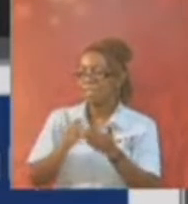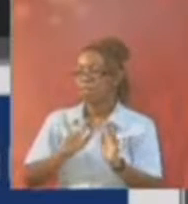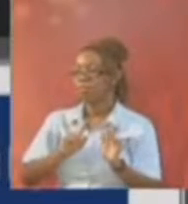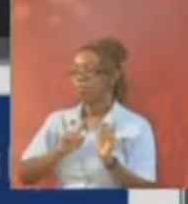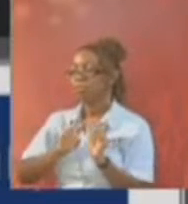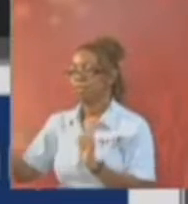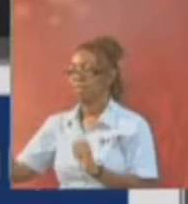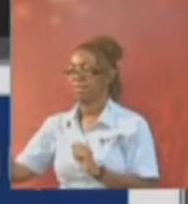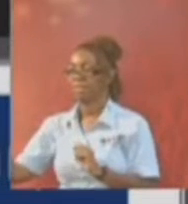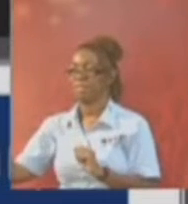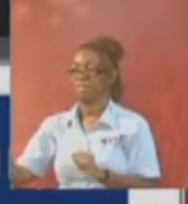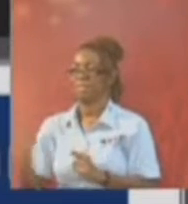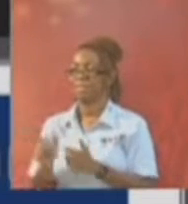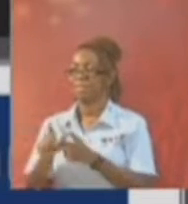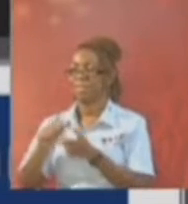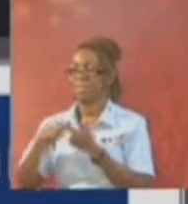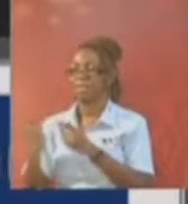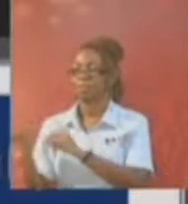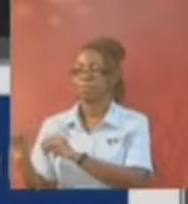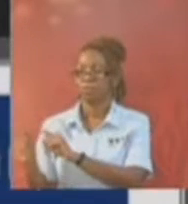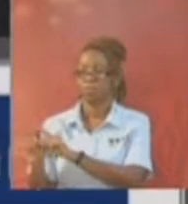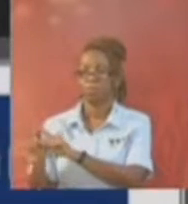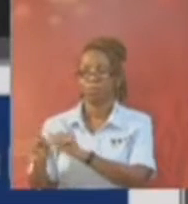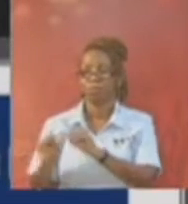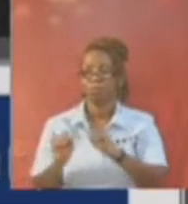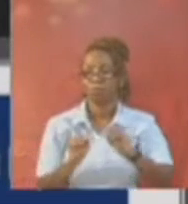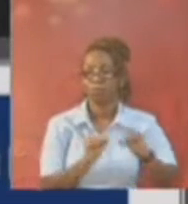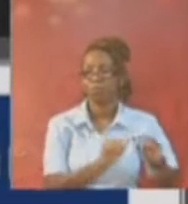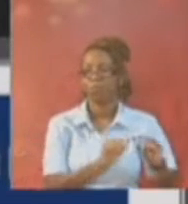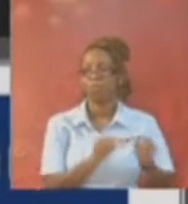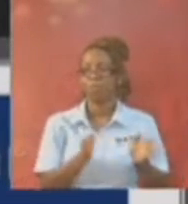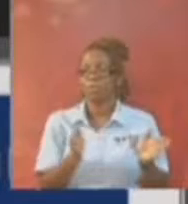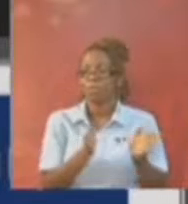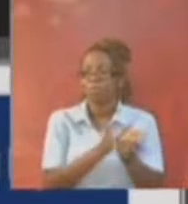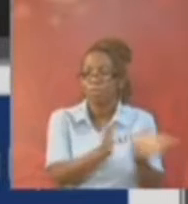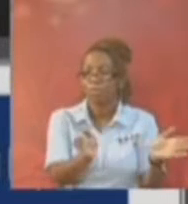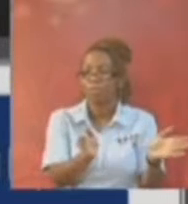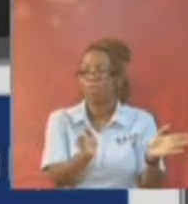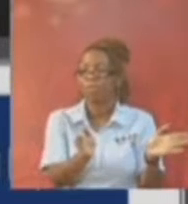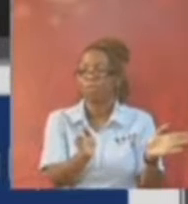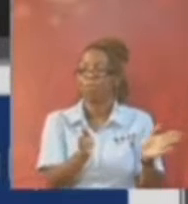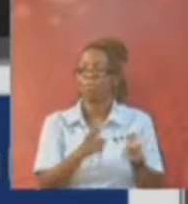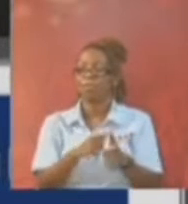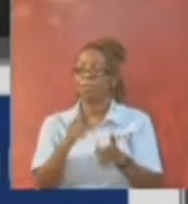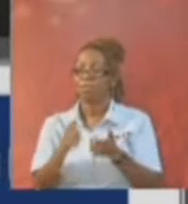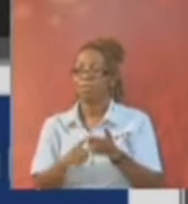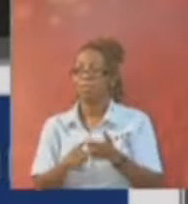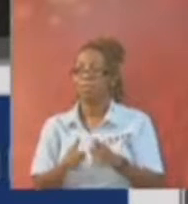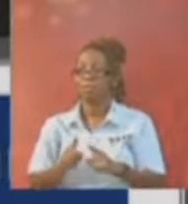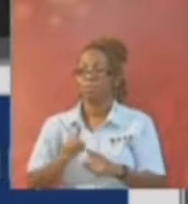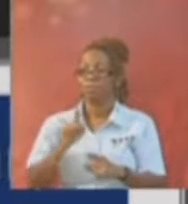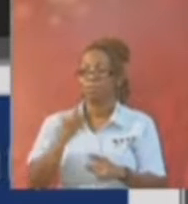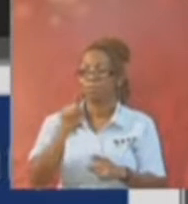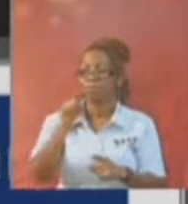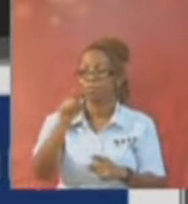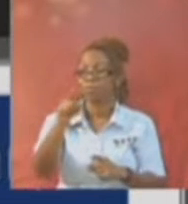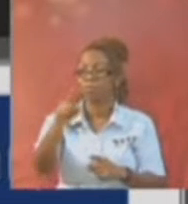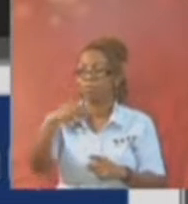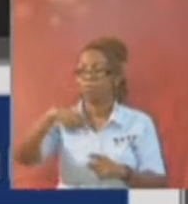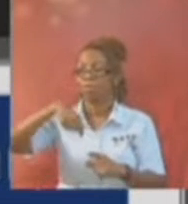far east up to Valencia, and then it extends north to Blanchisseuse and south to Caroni. So it's a very